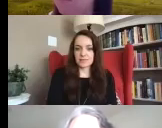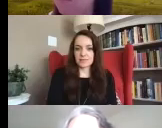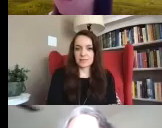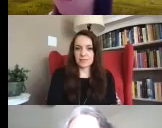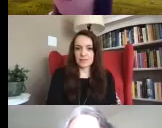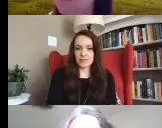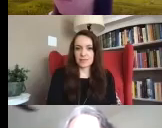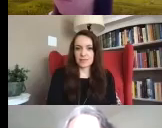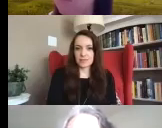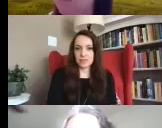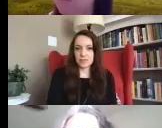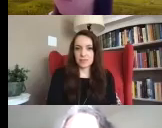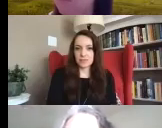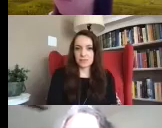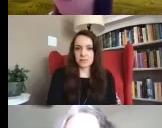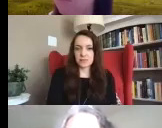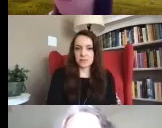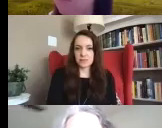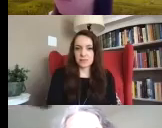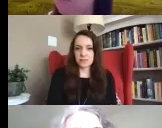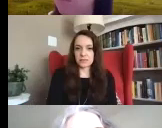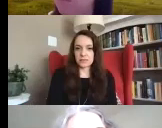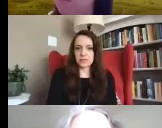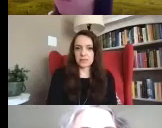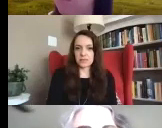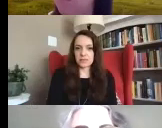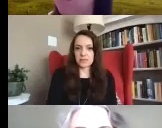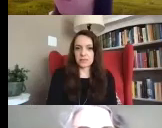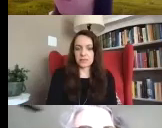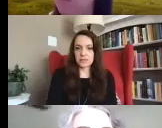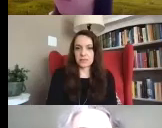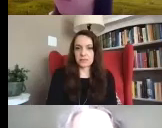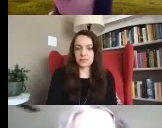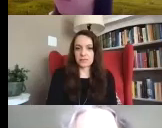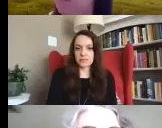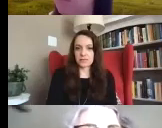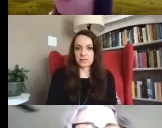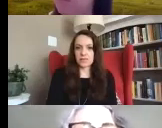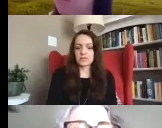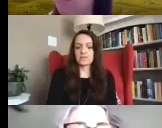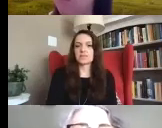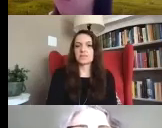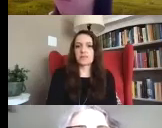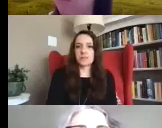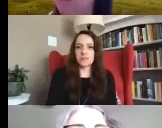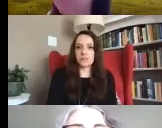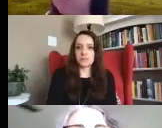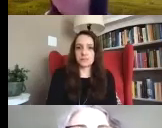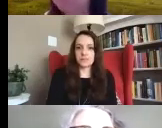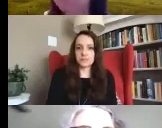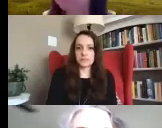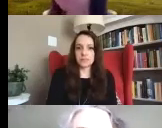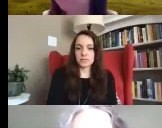my favorite photos in which they're all the residents. These are the residents at Enan, the